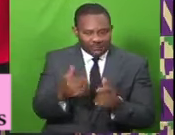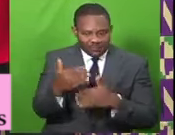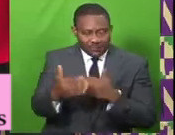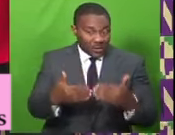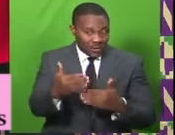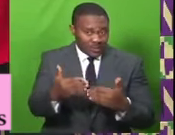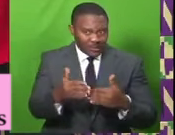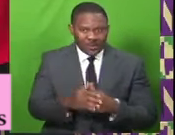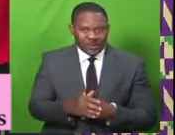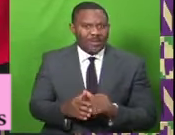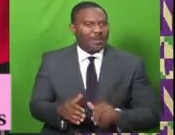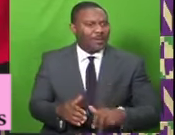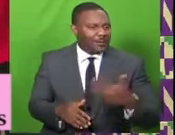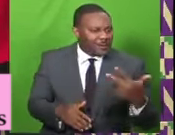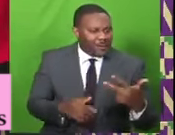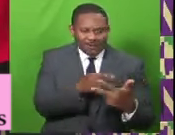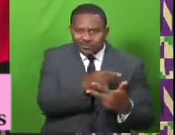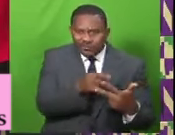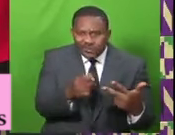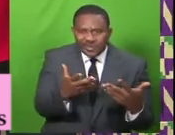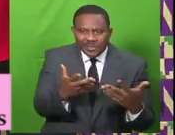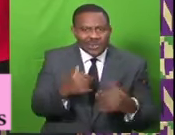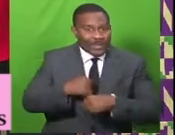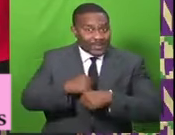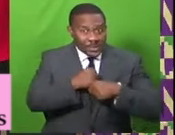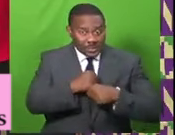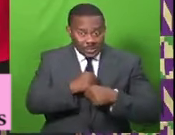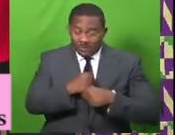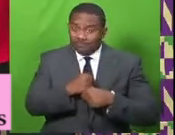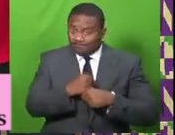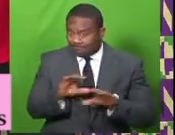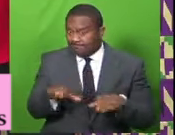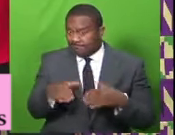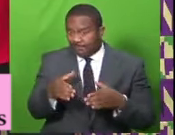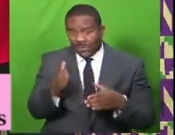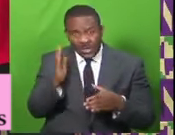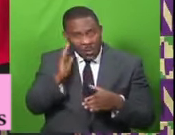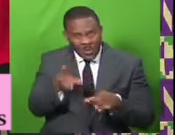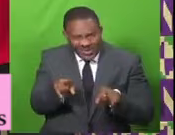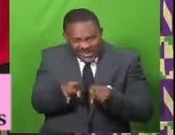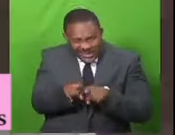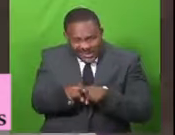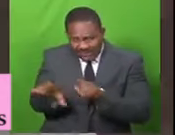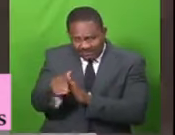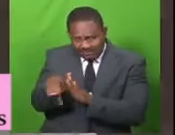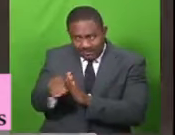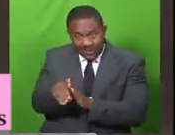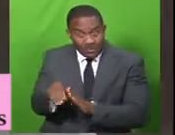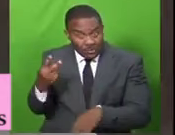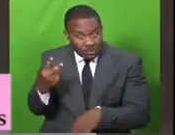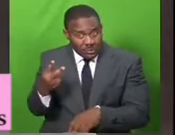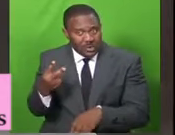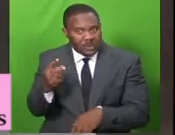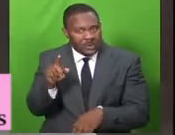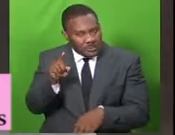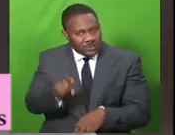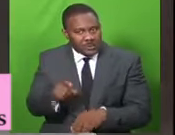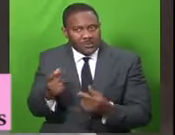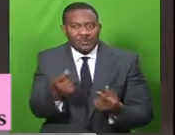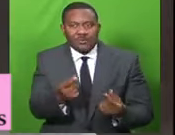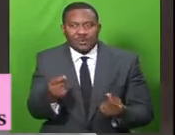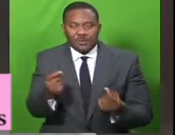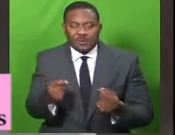the leaders of the 3 other P5 members of the Security Council will soon do the same and help bring about this